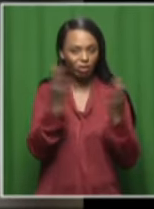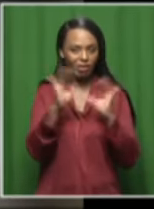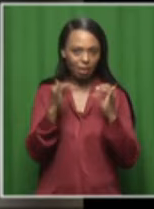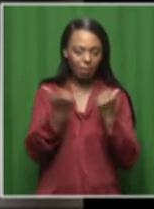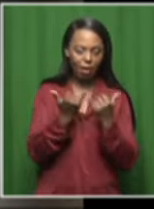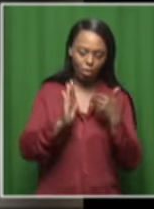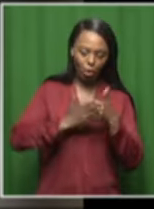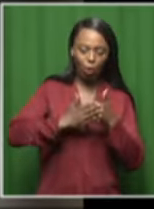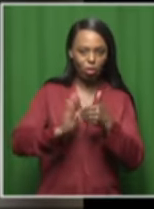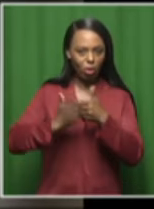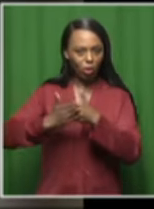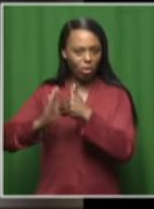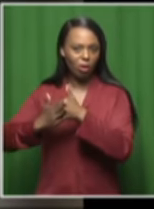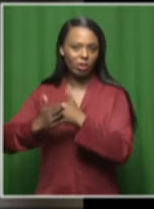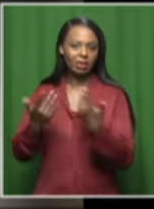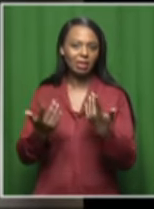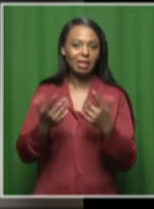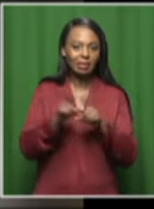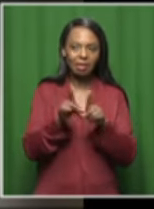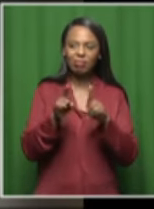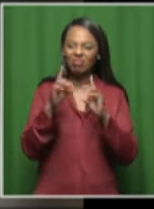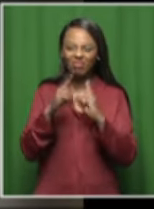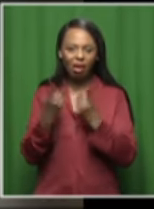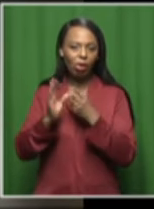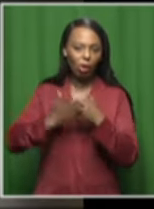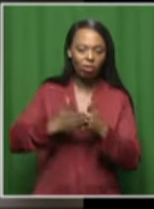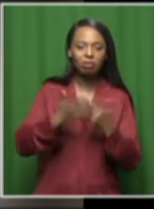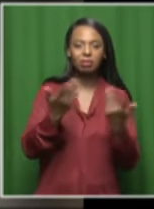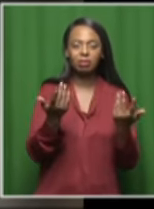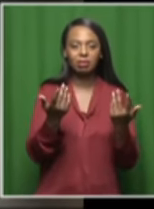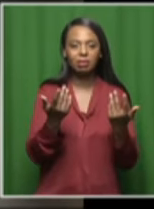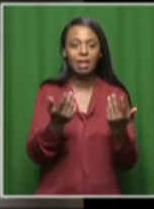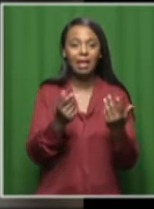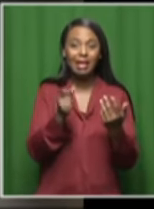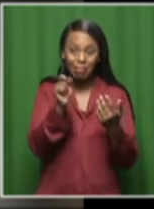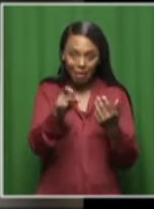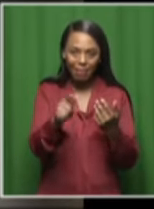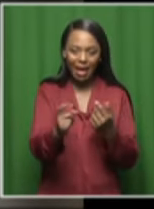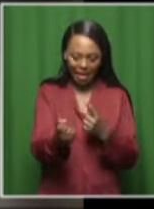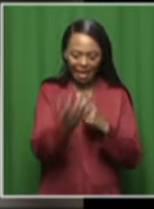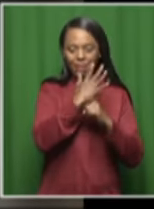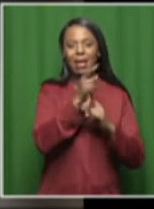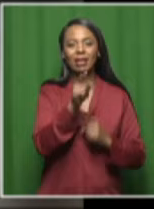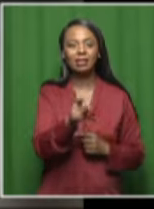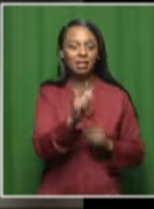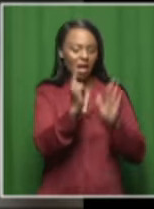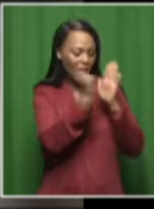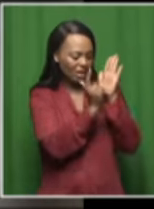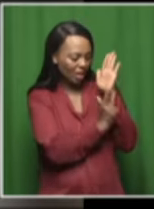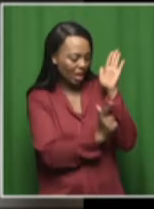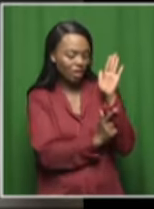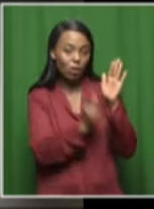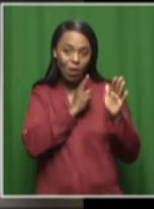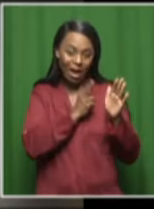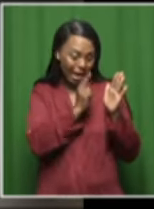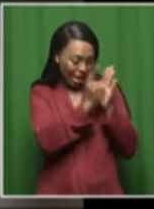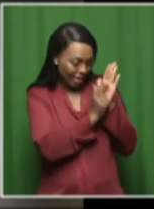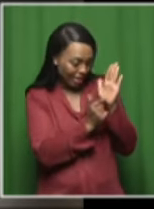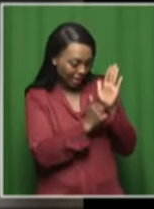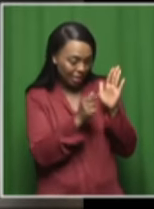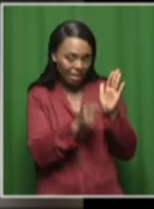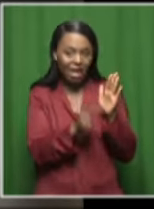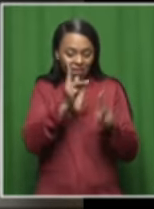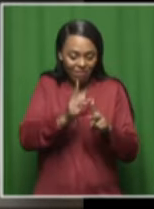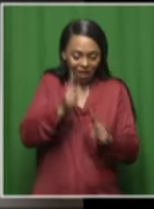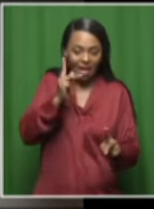is it really does affect the legislative process. And if we don't get the finalized, you know, properly fixed up legislation this side of